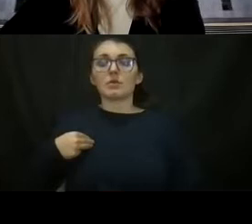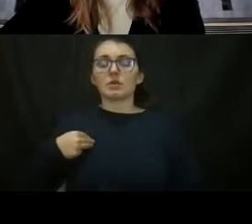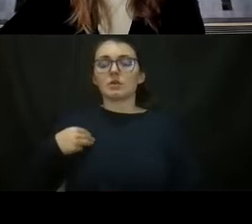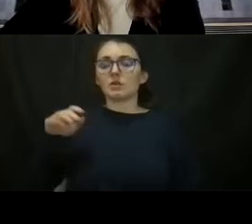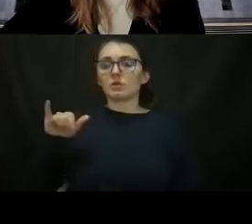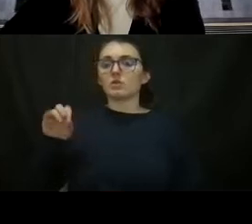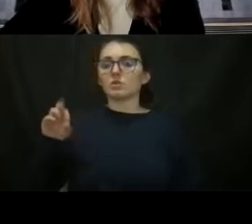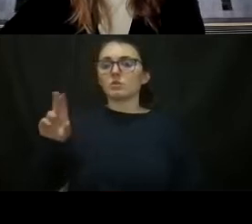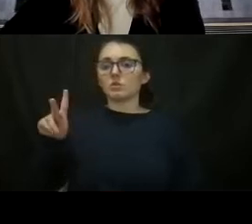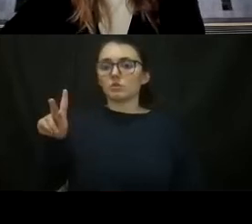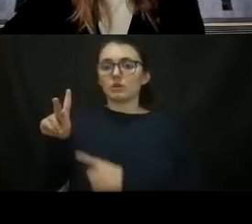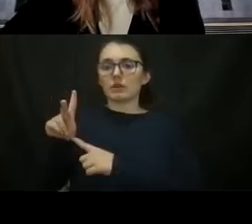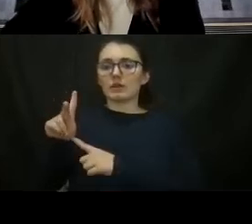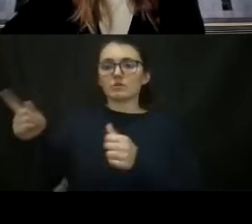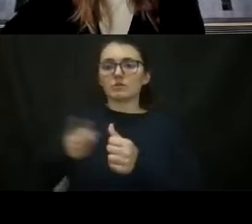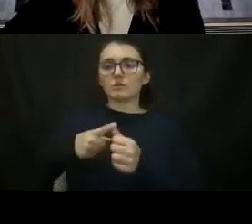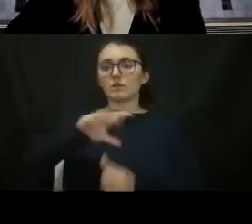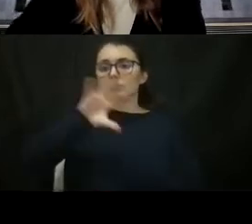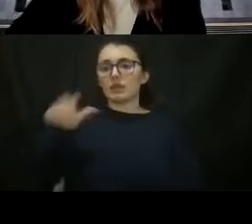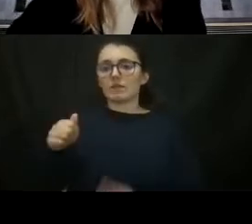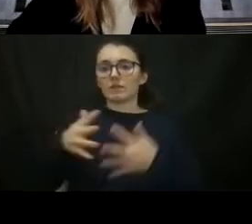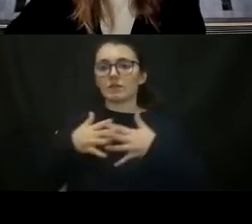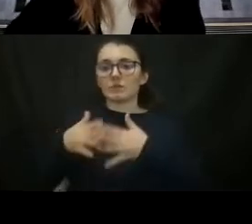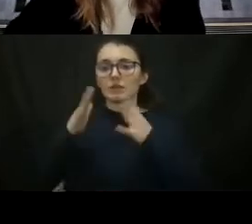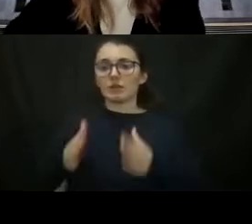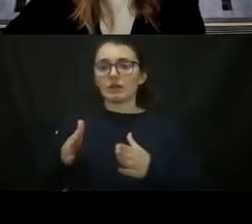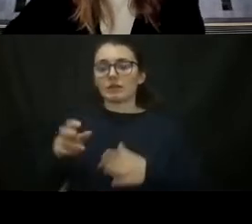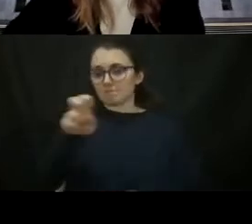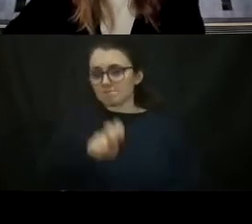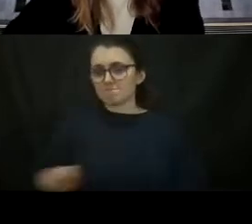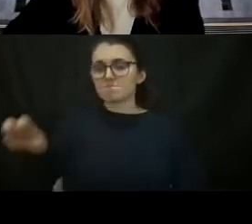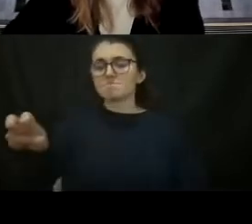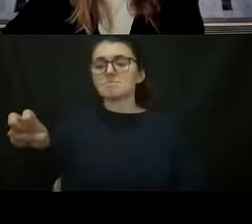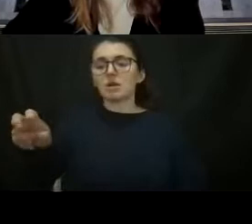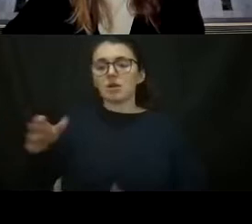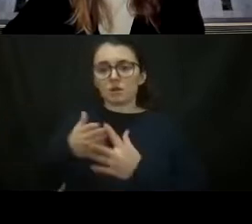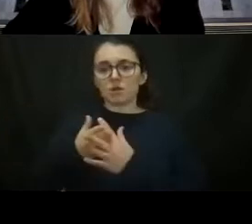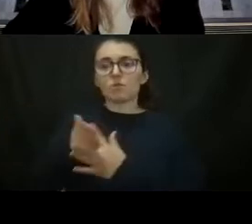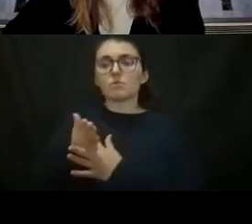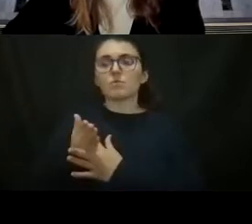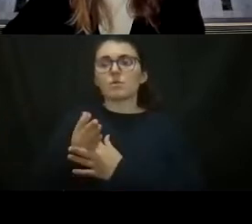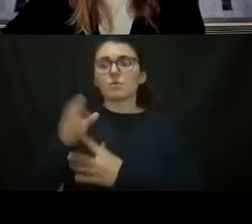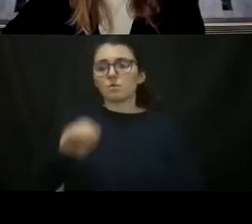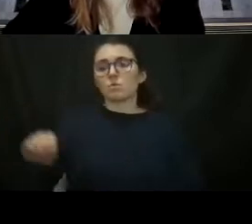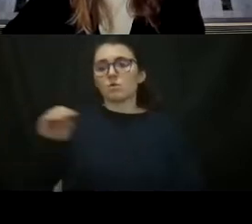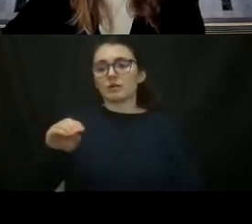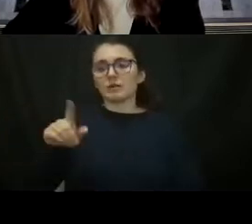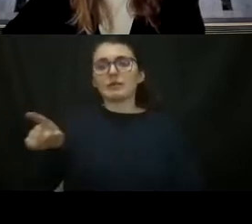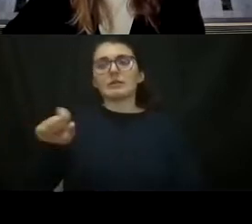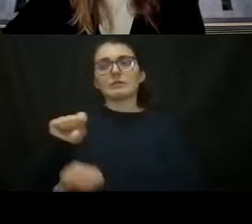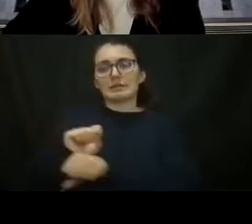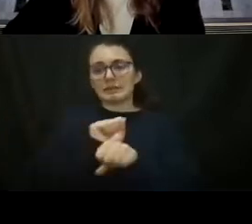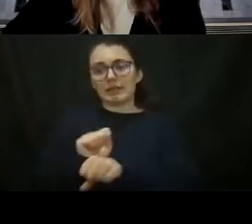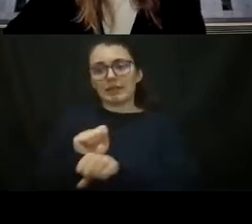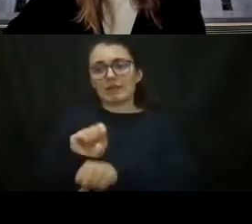first African-American with enslaved status to cross the continent and explore Oregon country. So he was enslaved by Clark, and unfortunately,